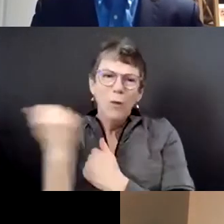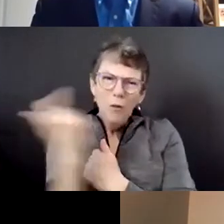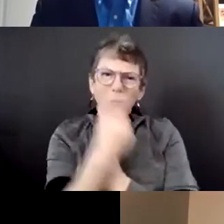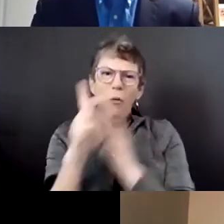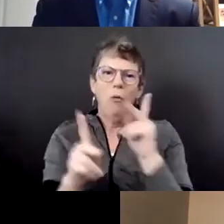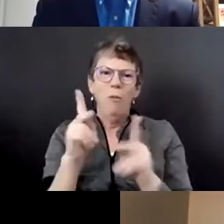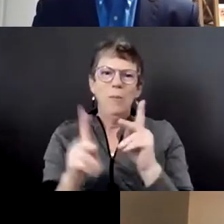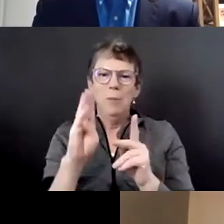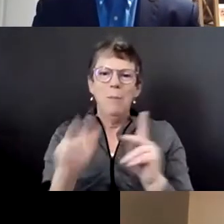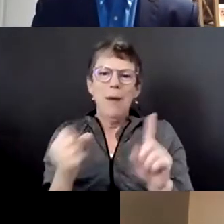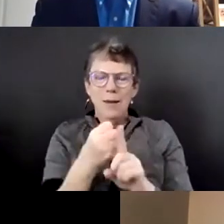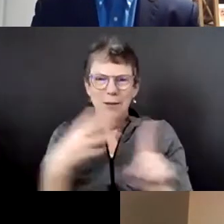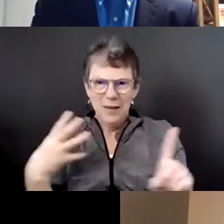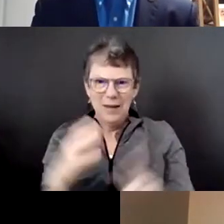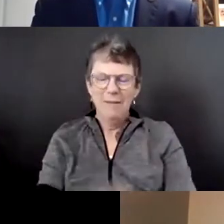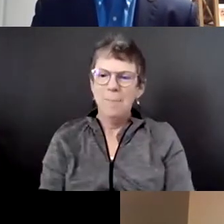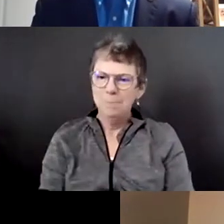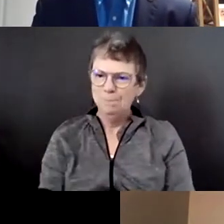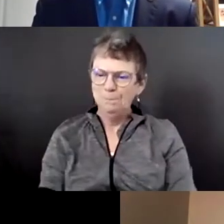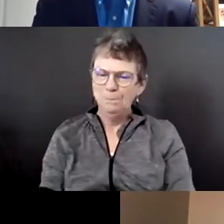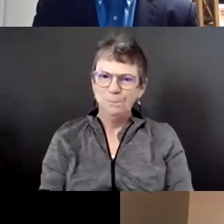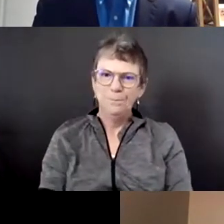And I have down to my last question here.